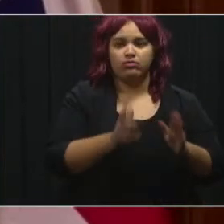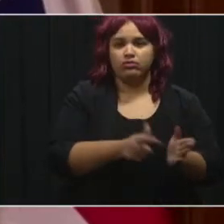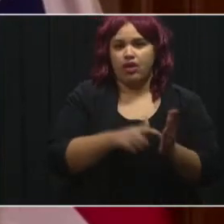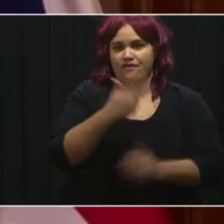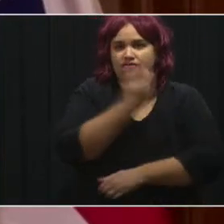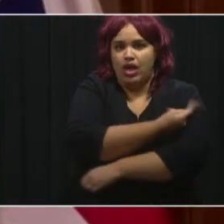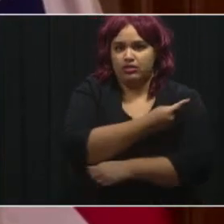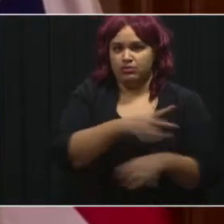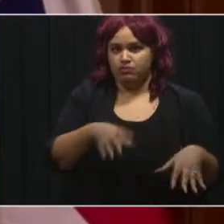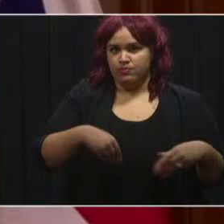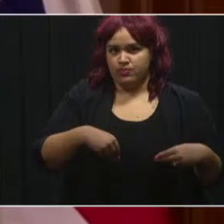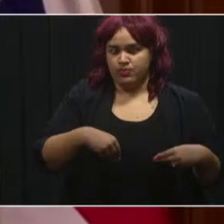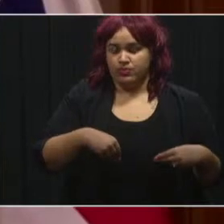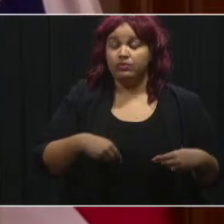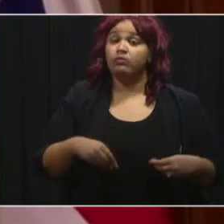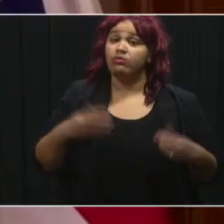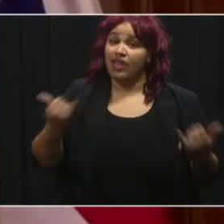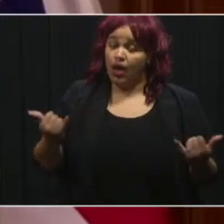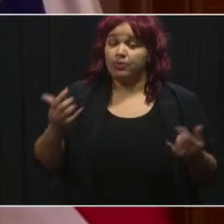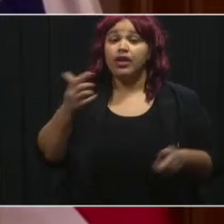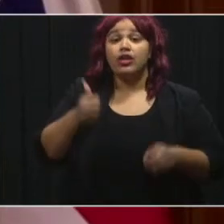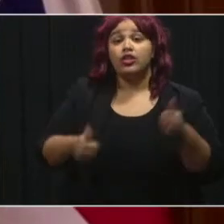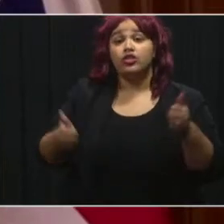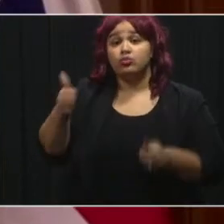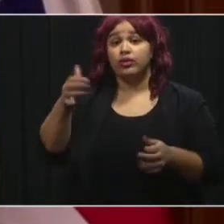health professionals, believe a vaccine mandate is an